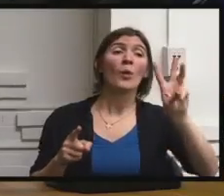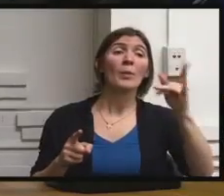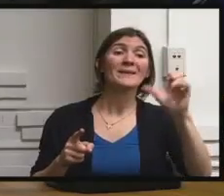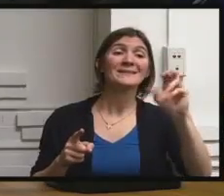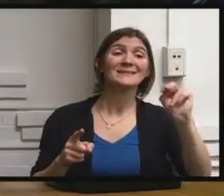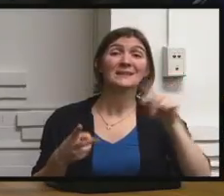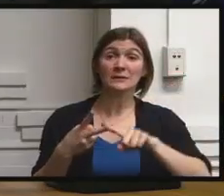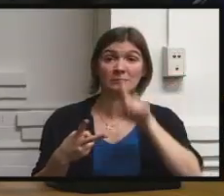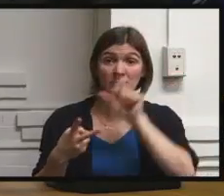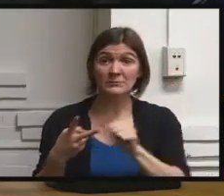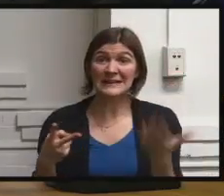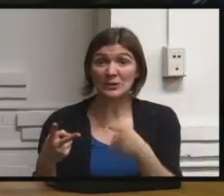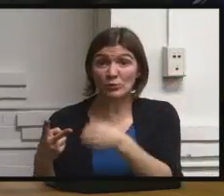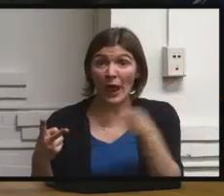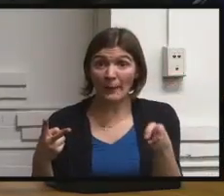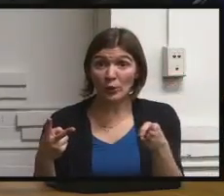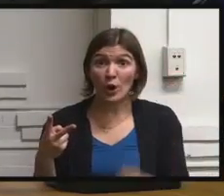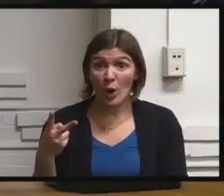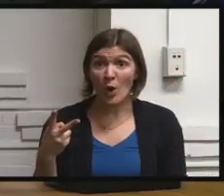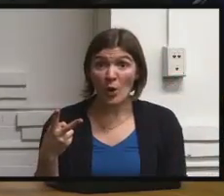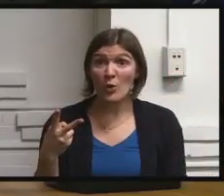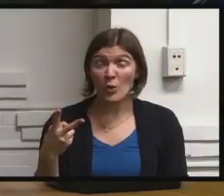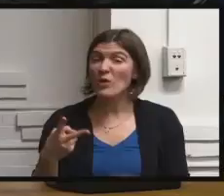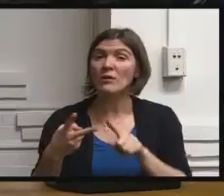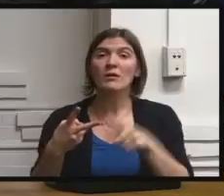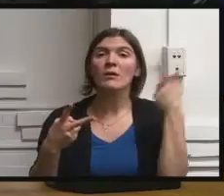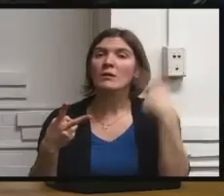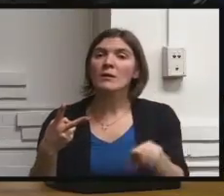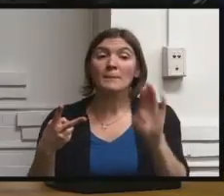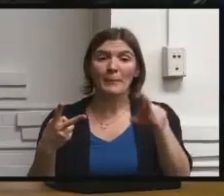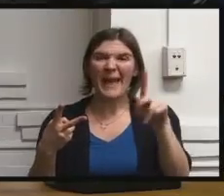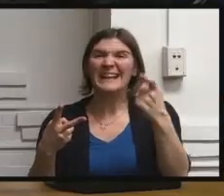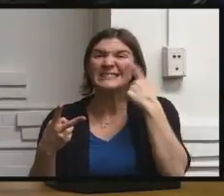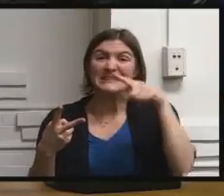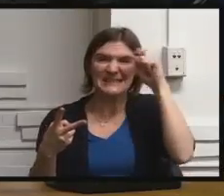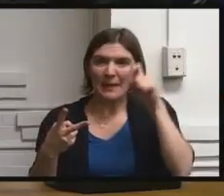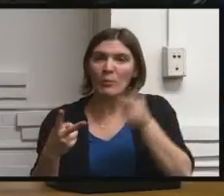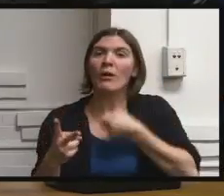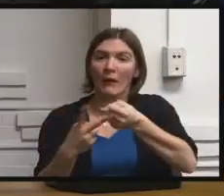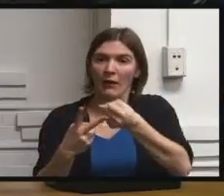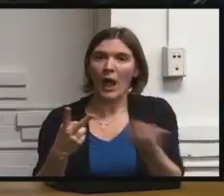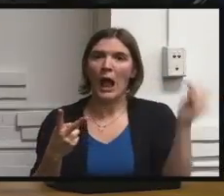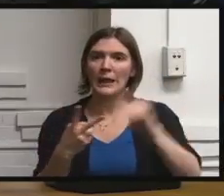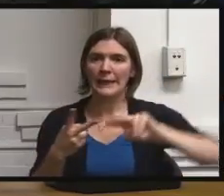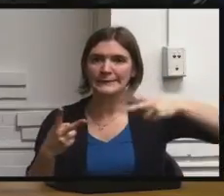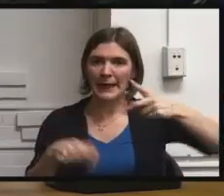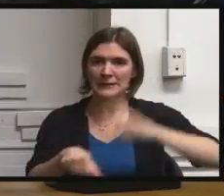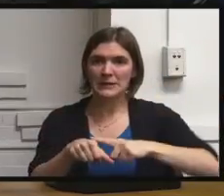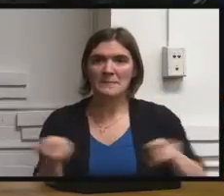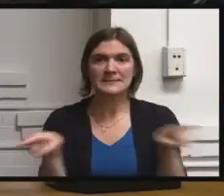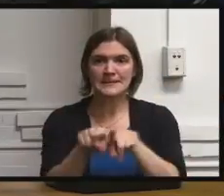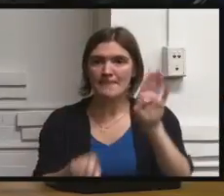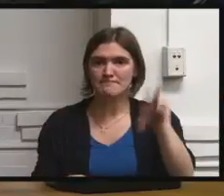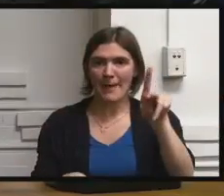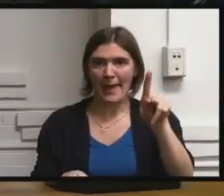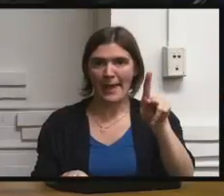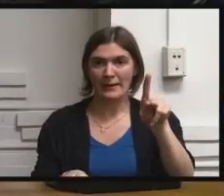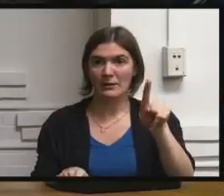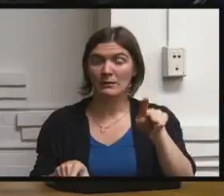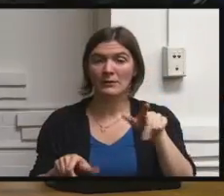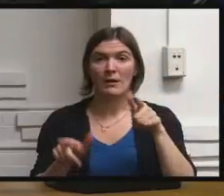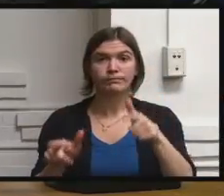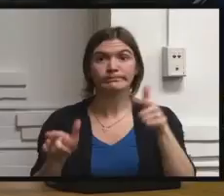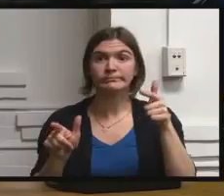here in Brattleboro. Bank that had been robbed only this past summer was robbed